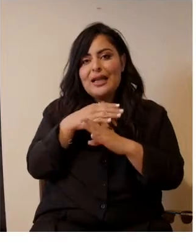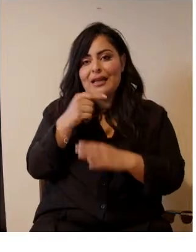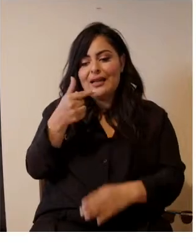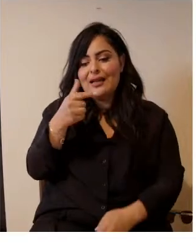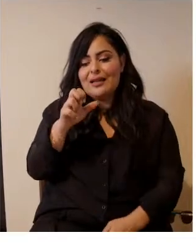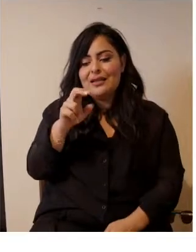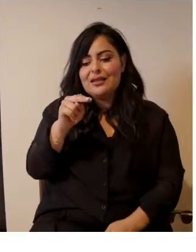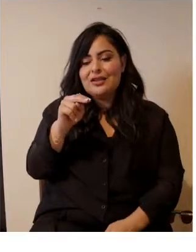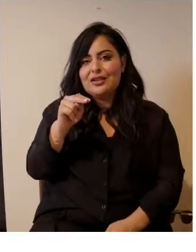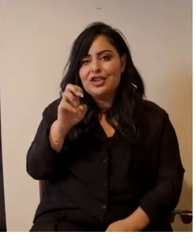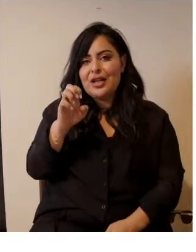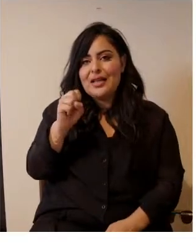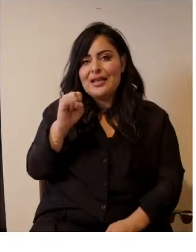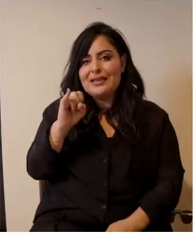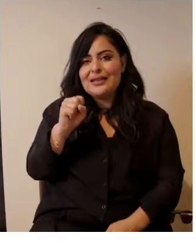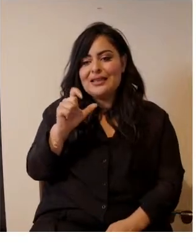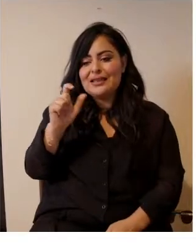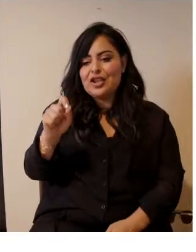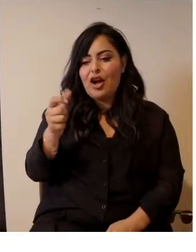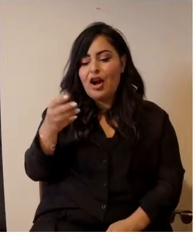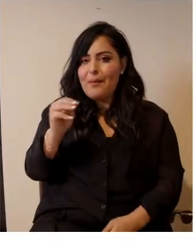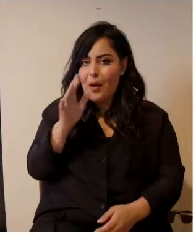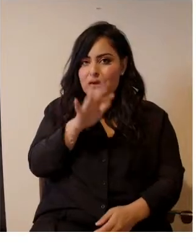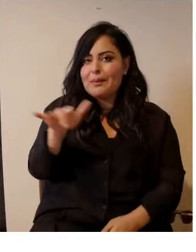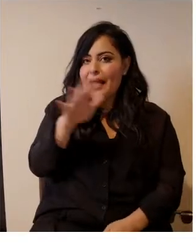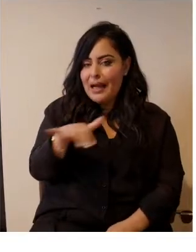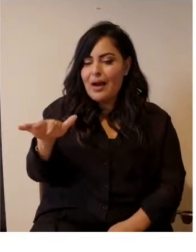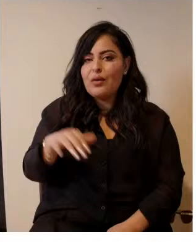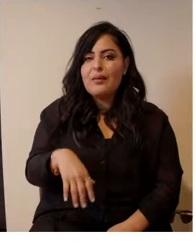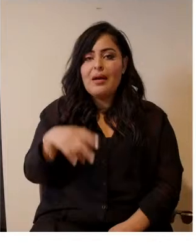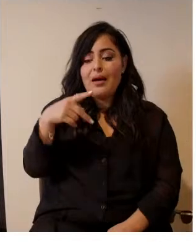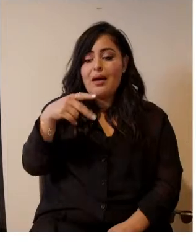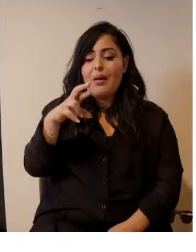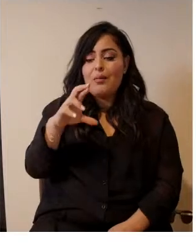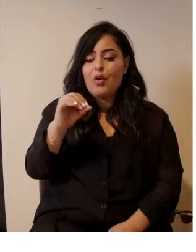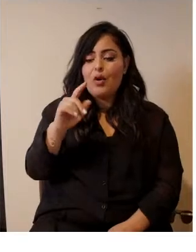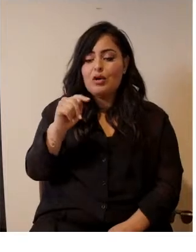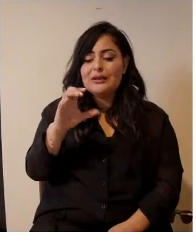protectgenesis.com. That's protectgenesis.com. I'll spell it out. Protect,